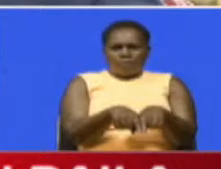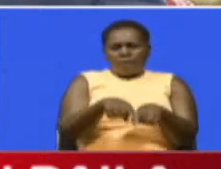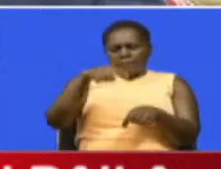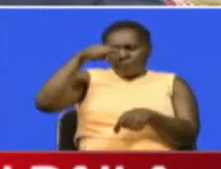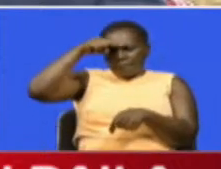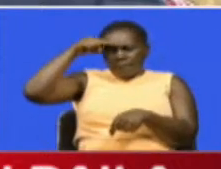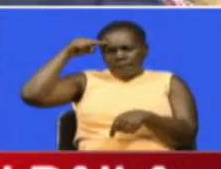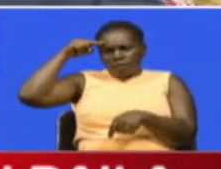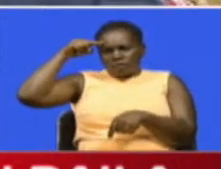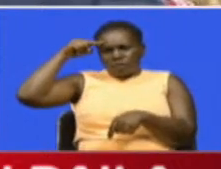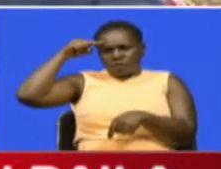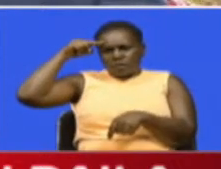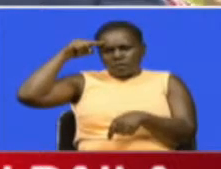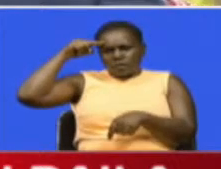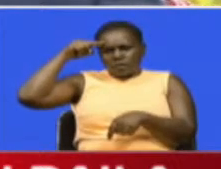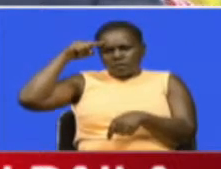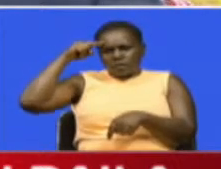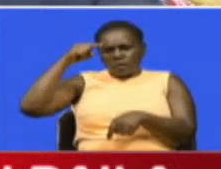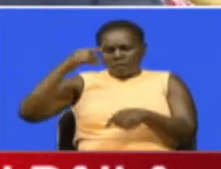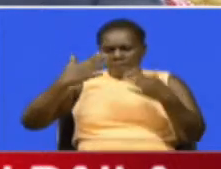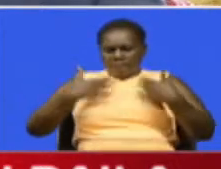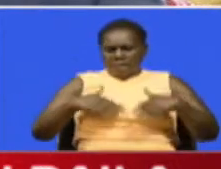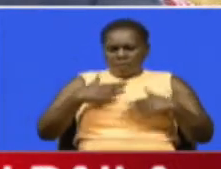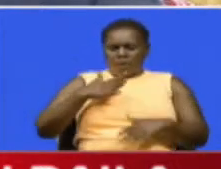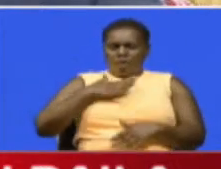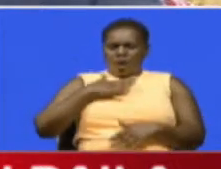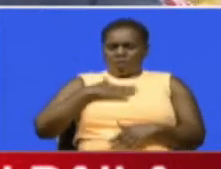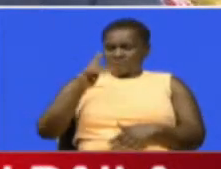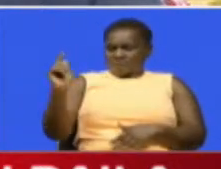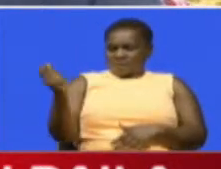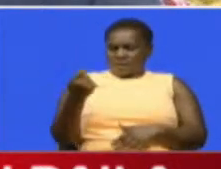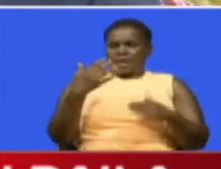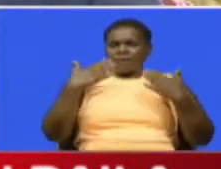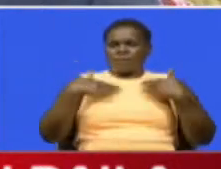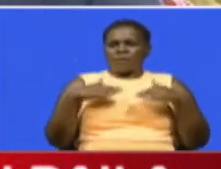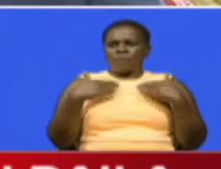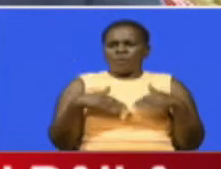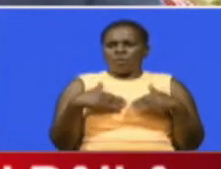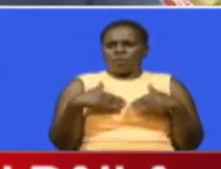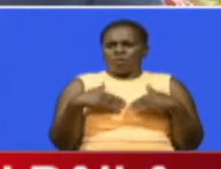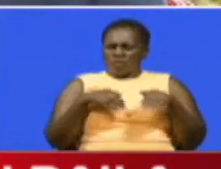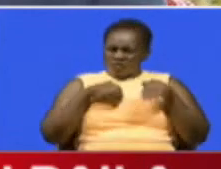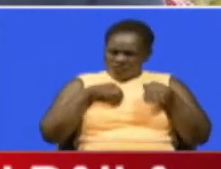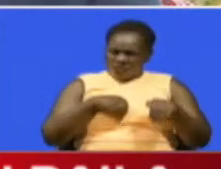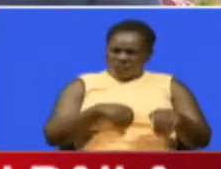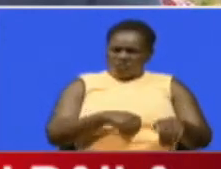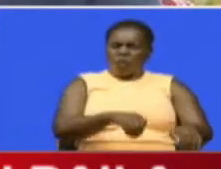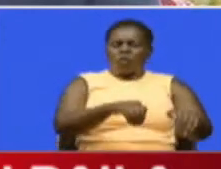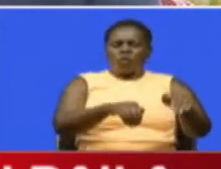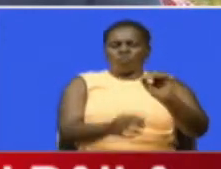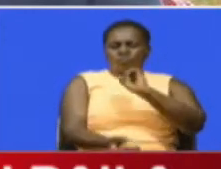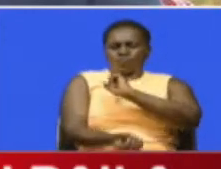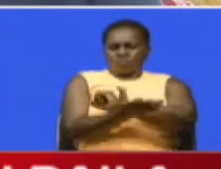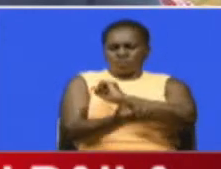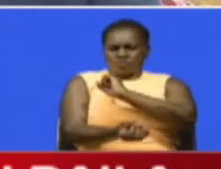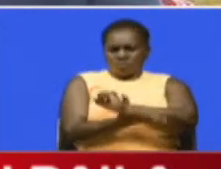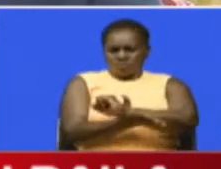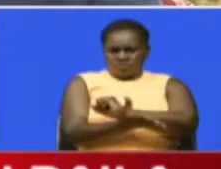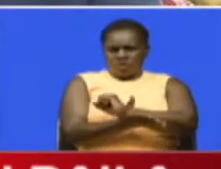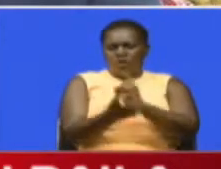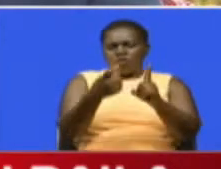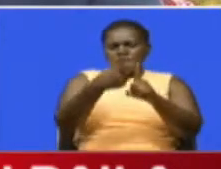because of our people of Kenya also, who followed instructions given by the